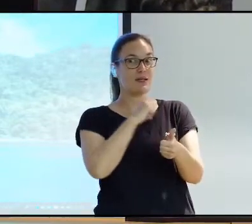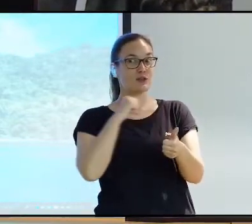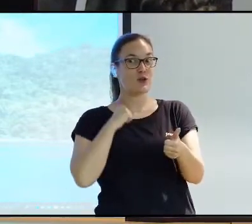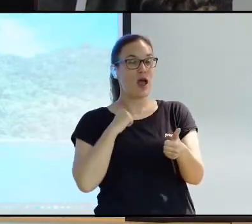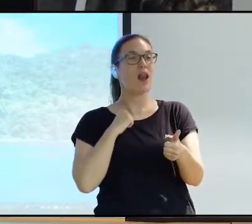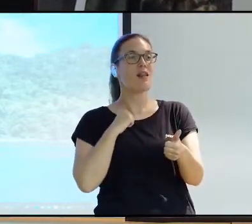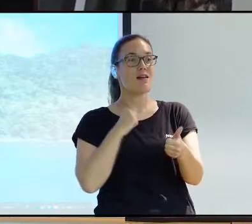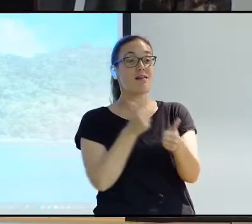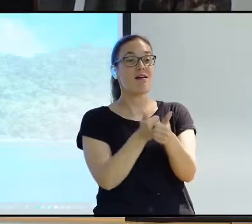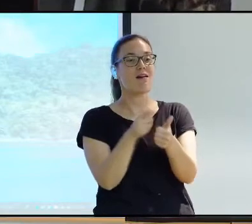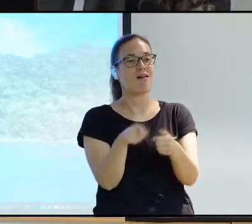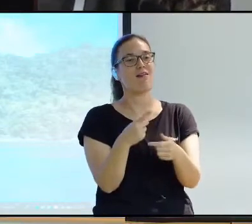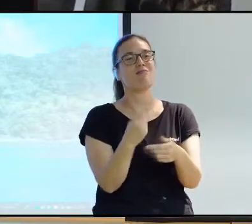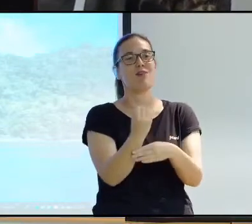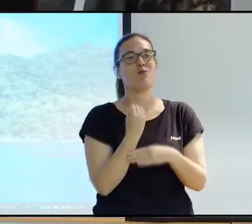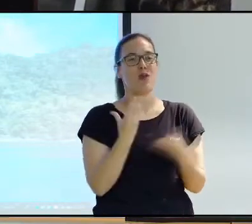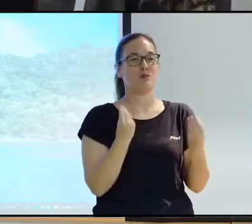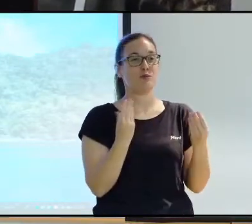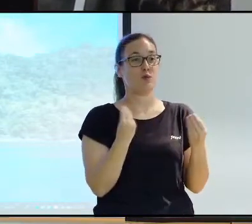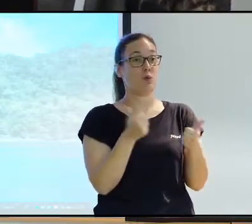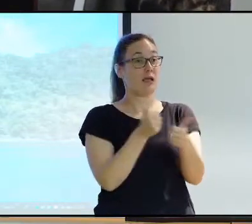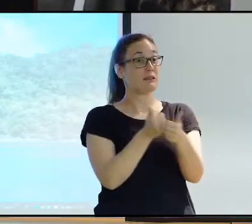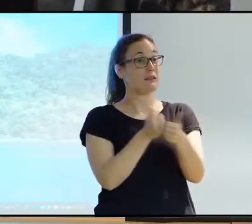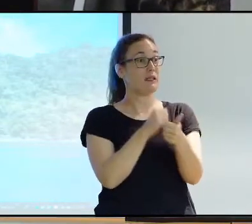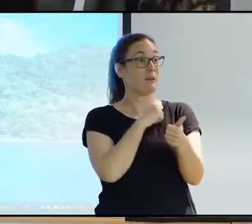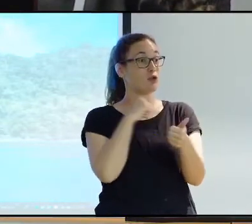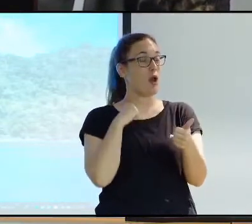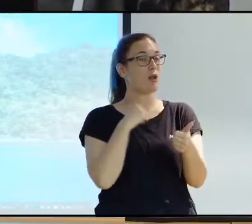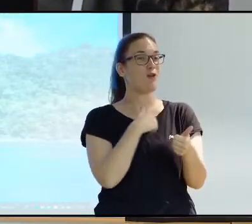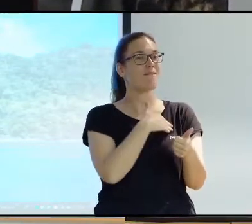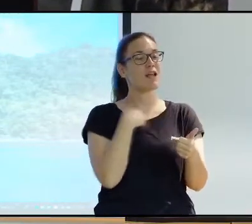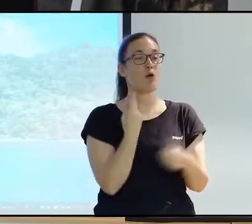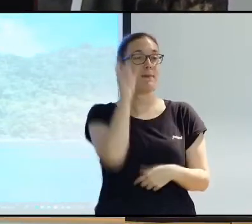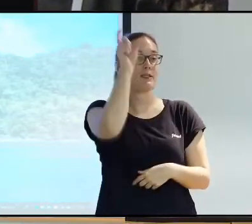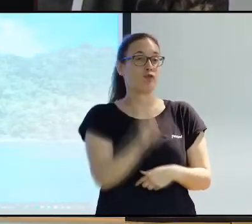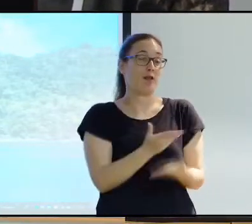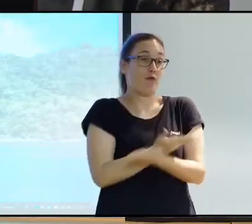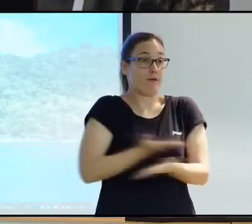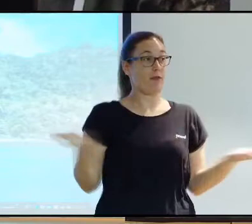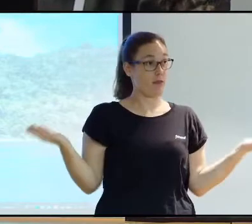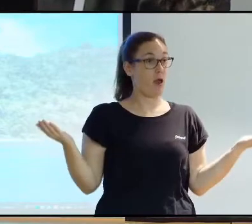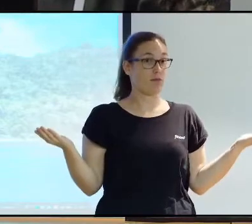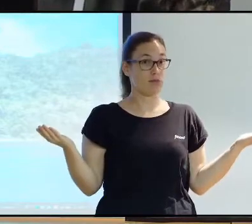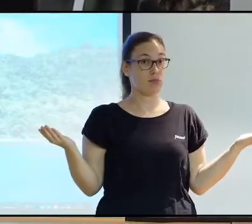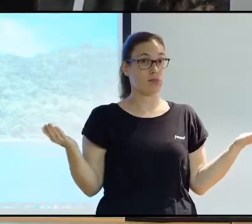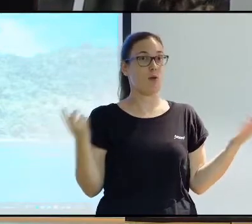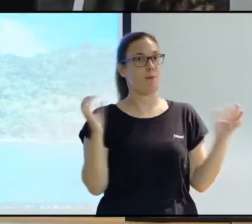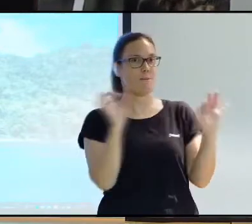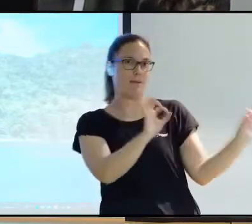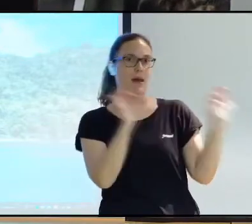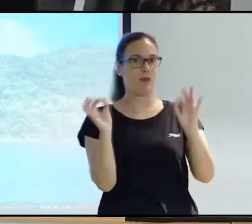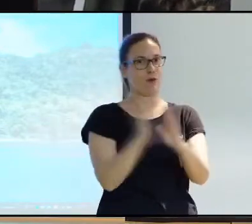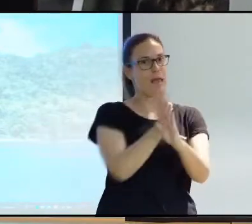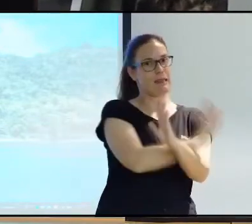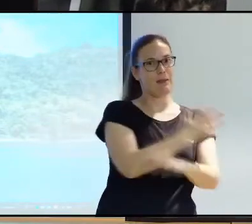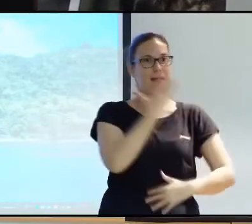then I'm sure that that assistant would help me a great deal. A personal assistant that would be a trustworthy person, and that person would